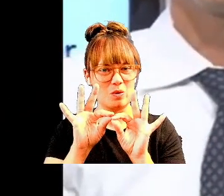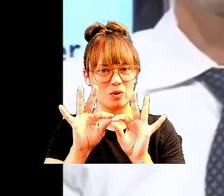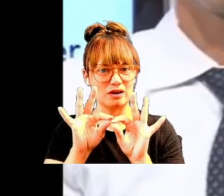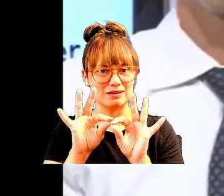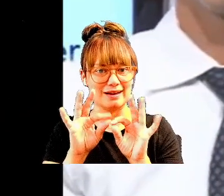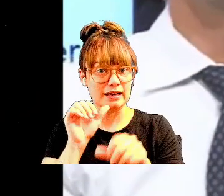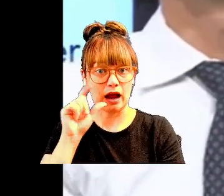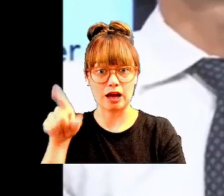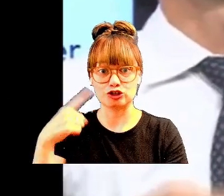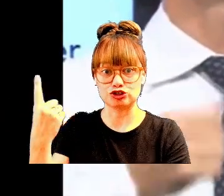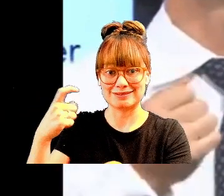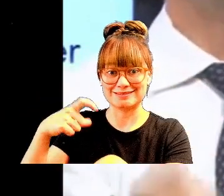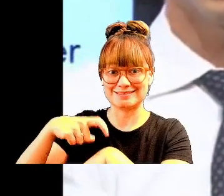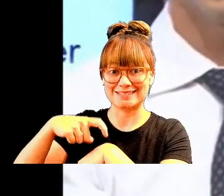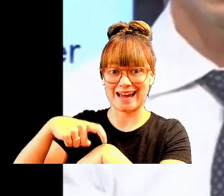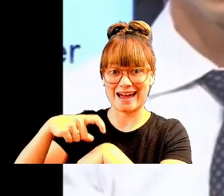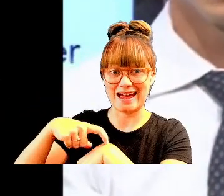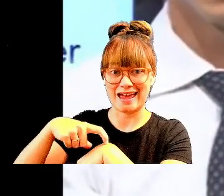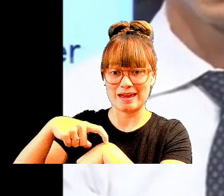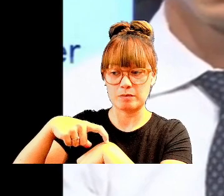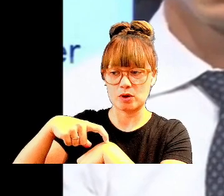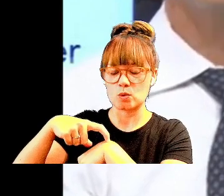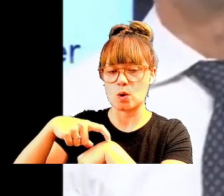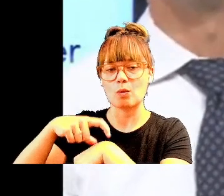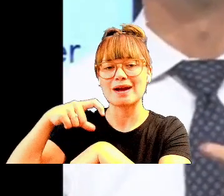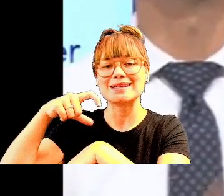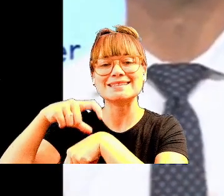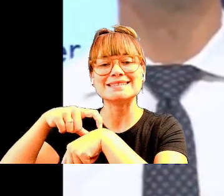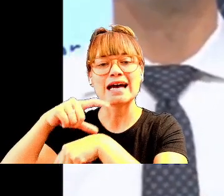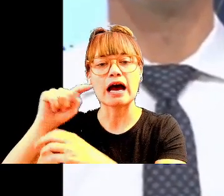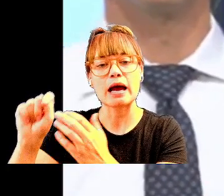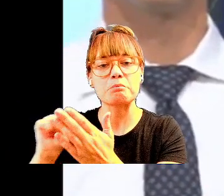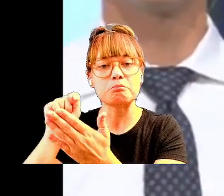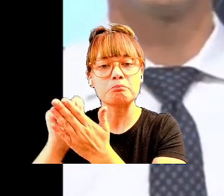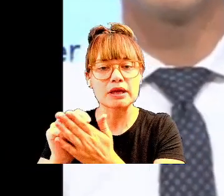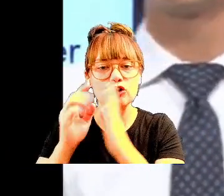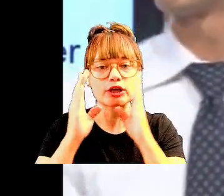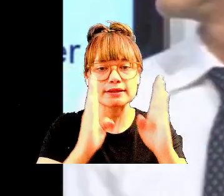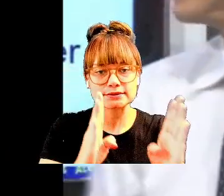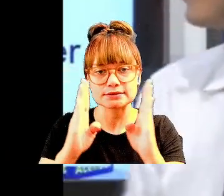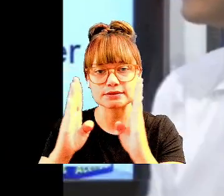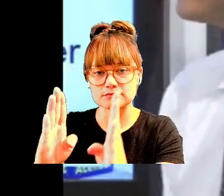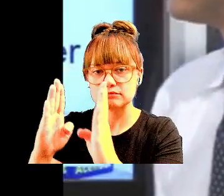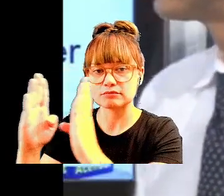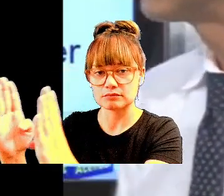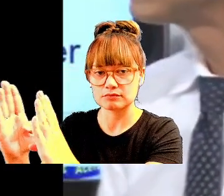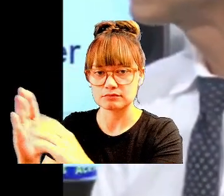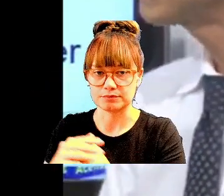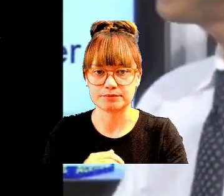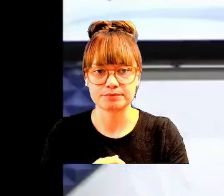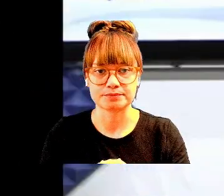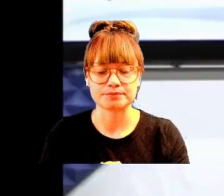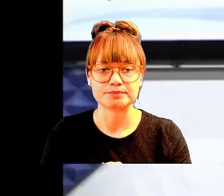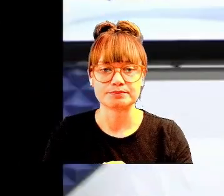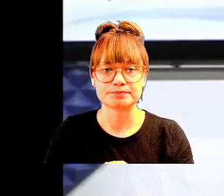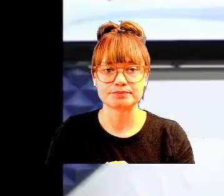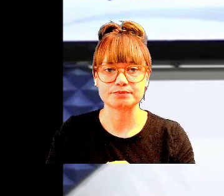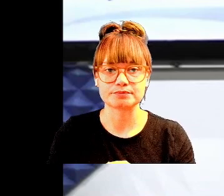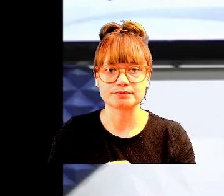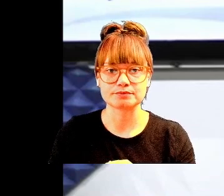time, it's time periods. And we'll see in this example right here.